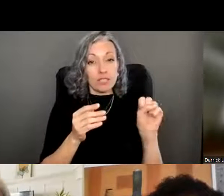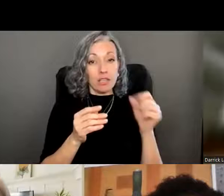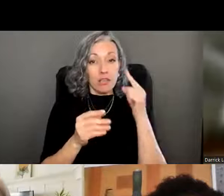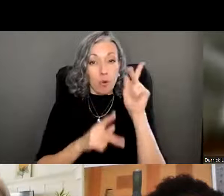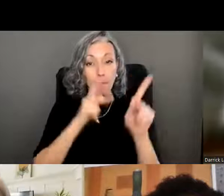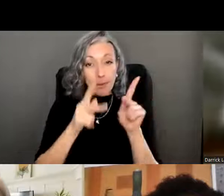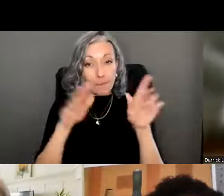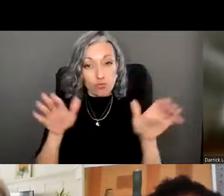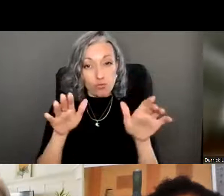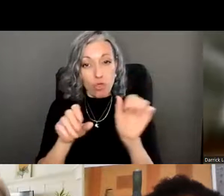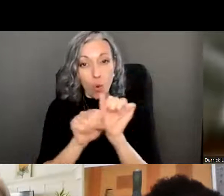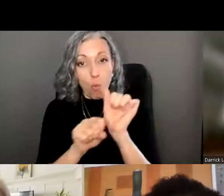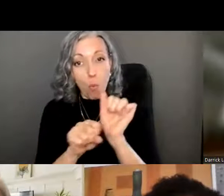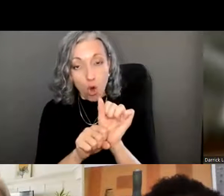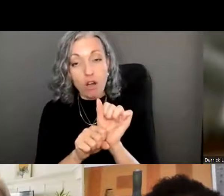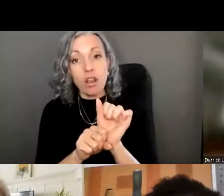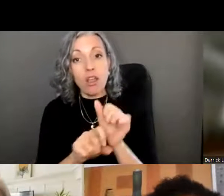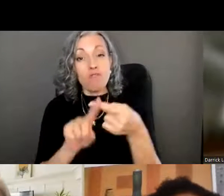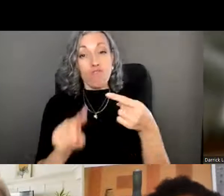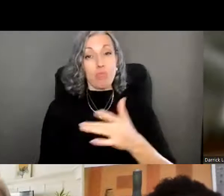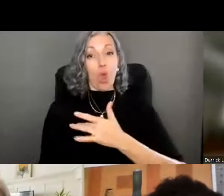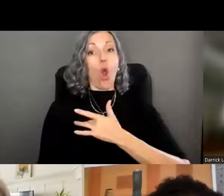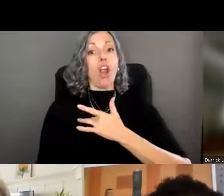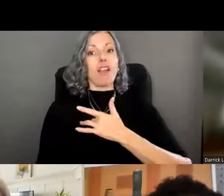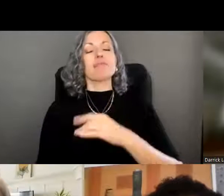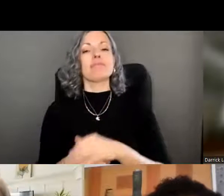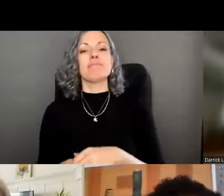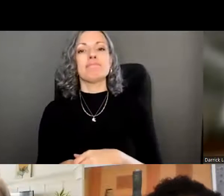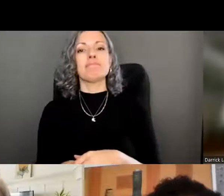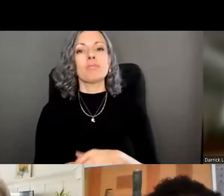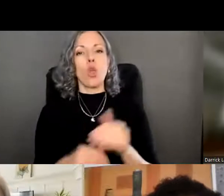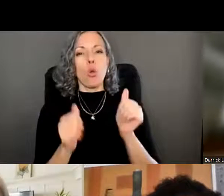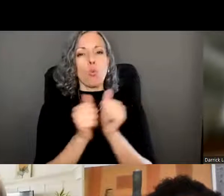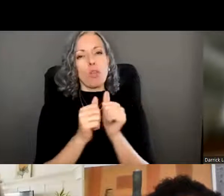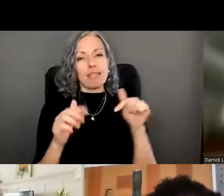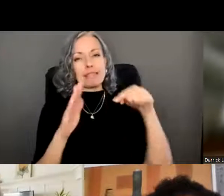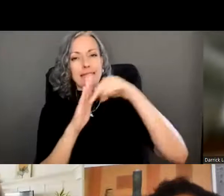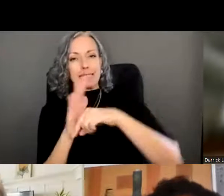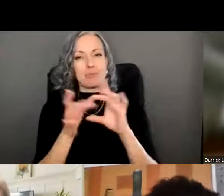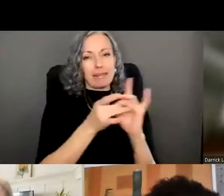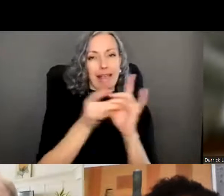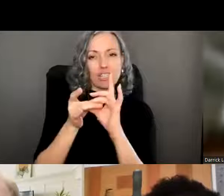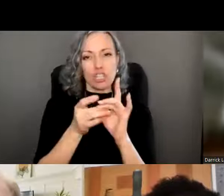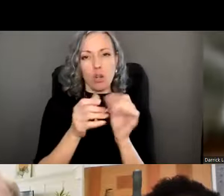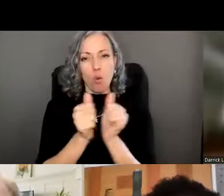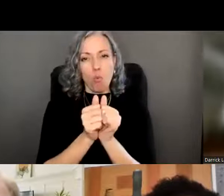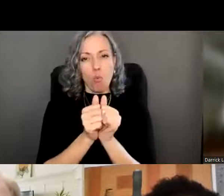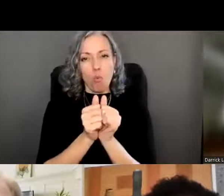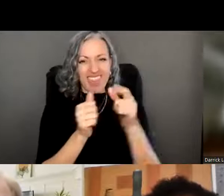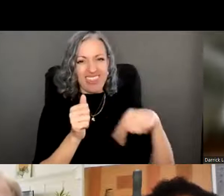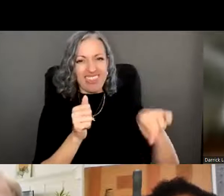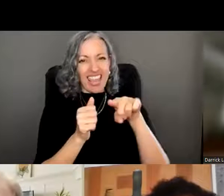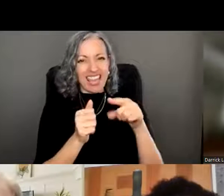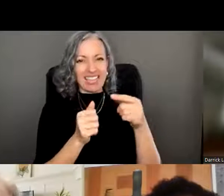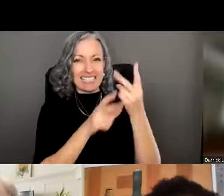the work that they do genuinely from the heart, and with deep connection and relationship with those they're serving and caring